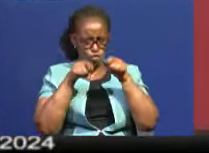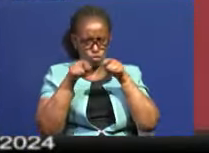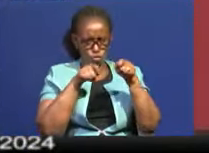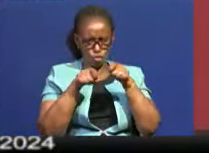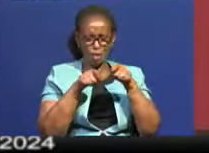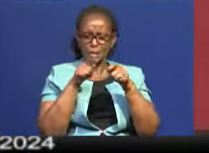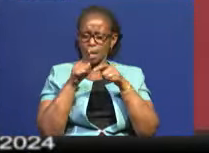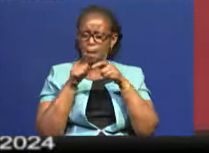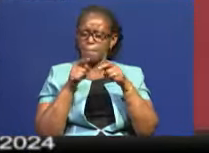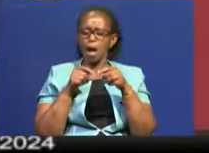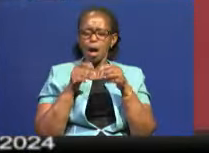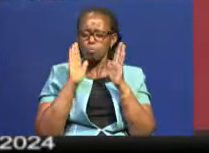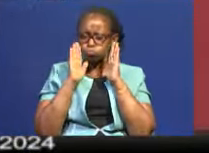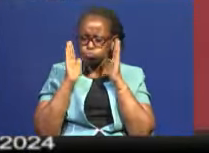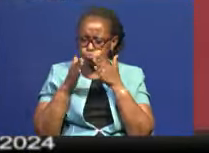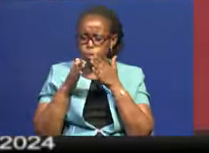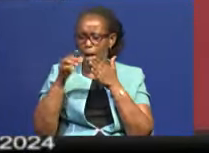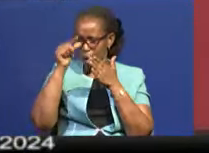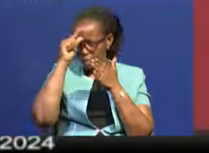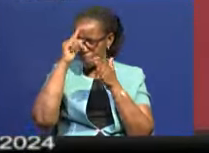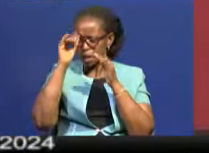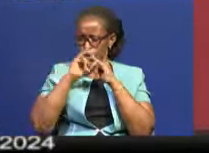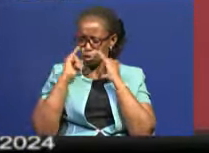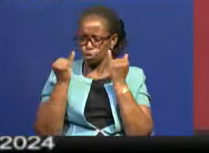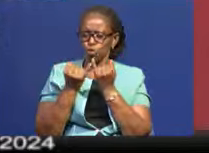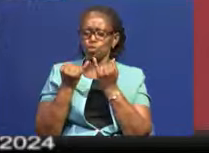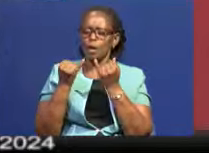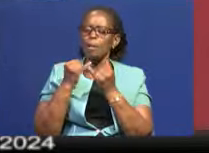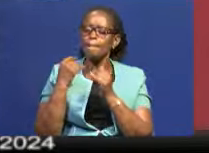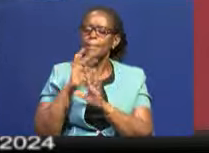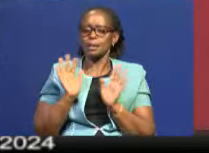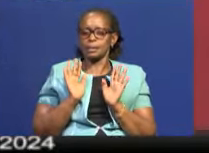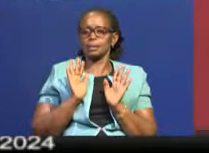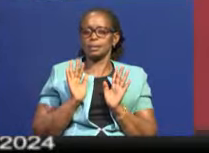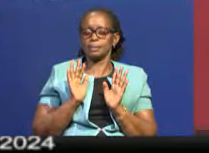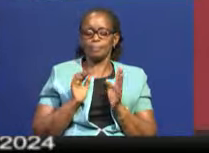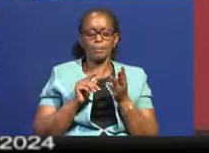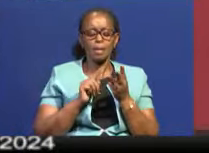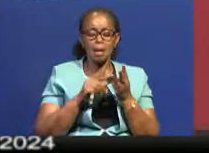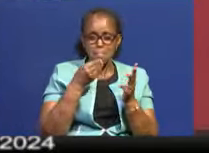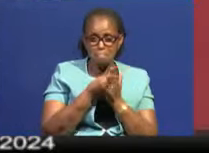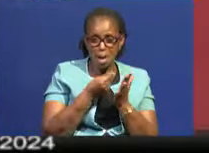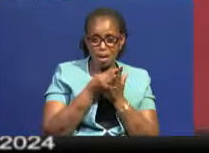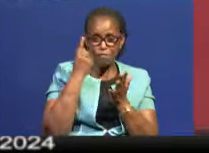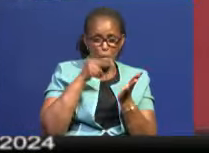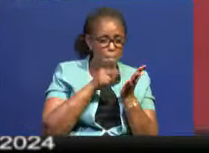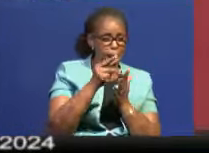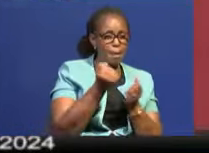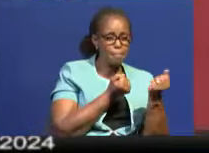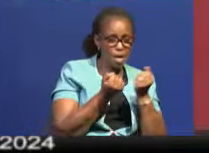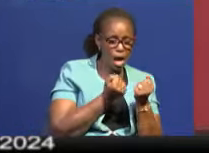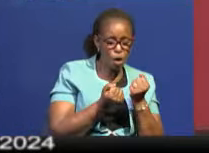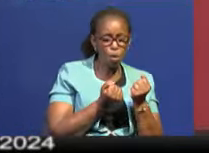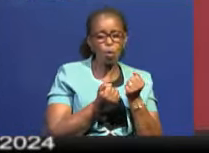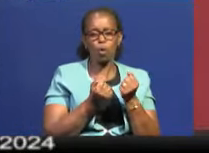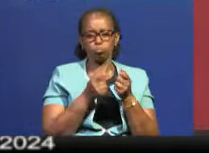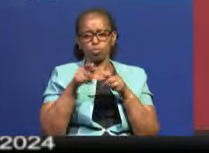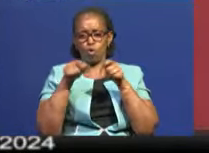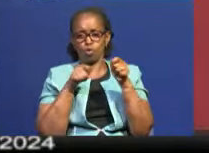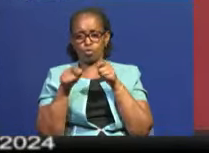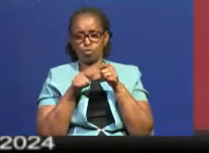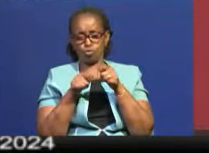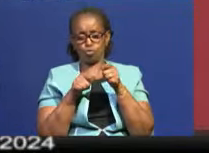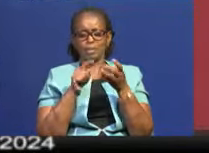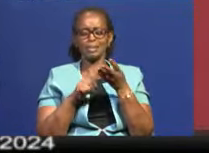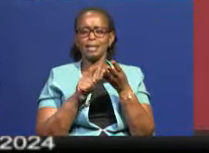restricting all training to within government institutions, rationalizing all allocations for purchases of motor vehicles, and suspending